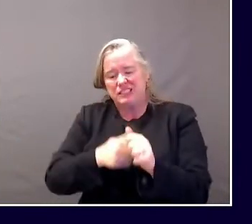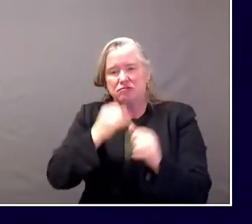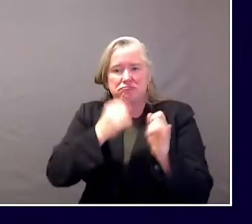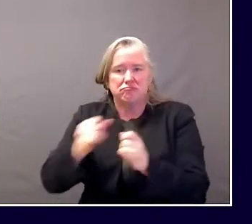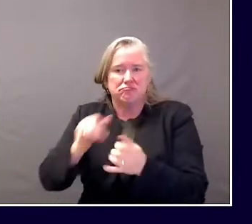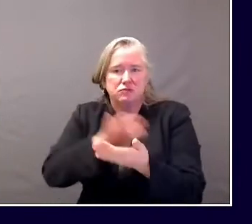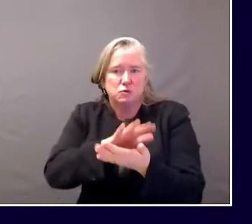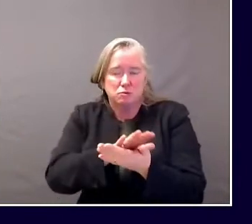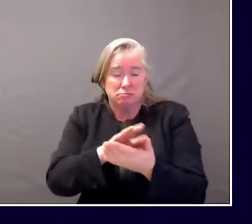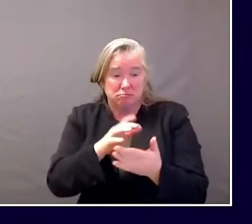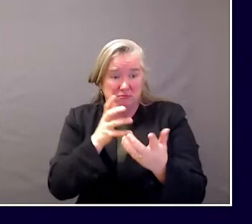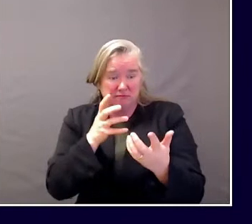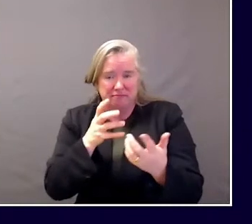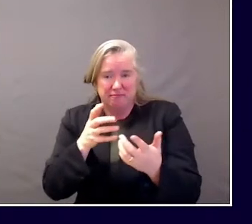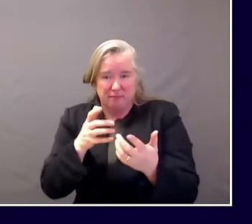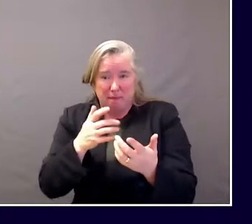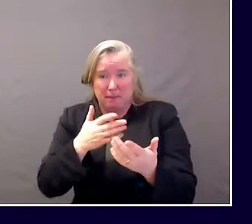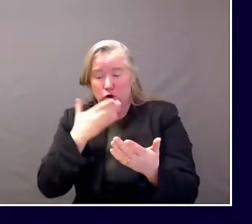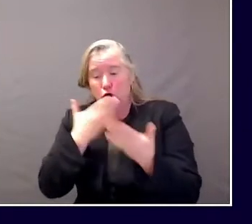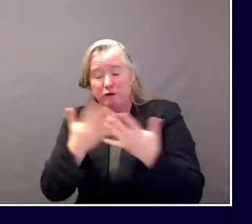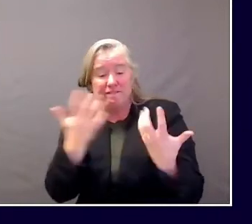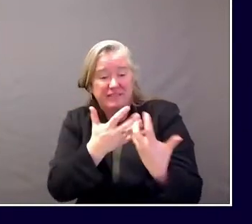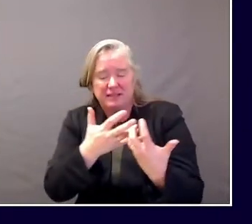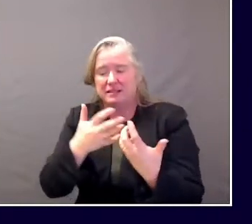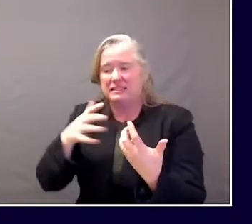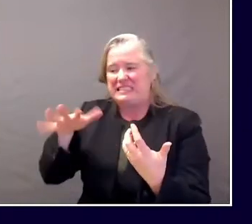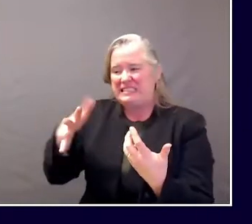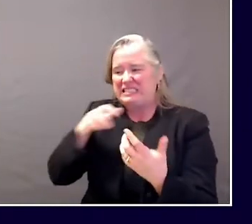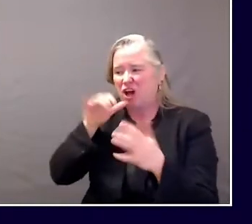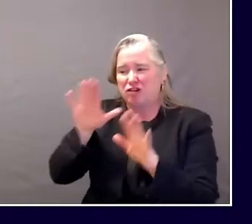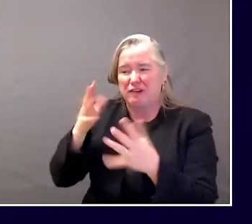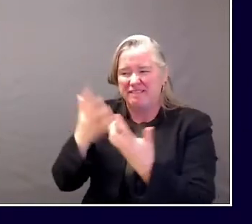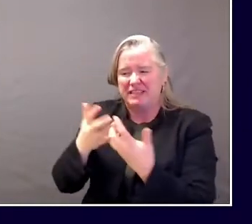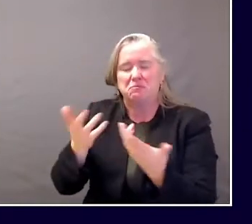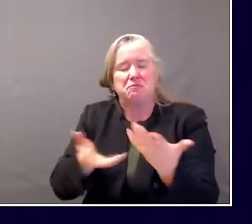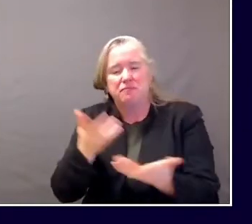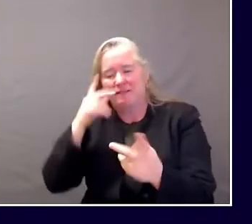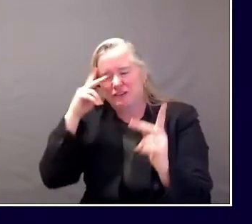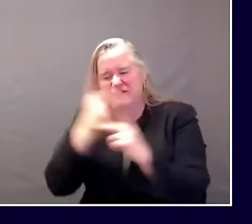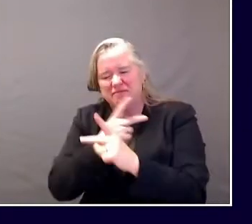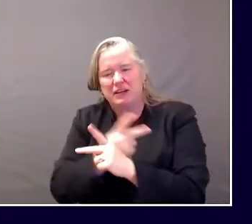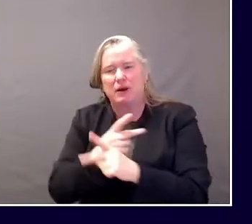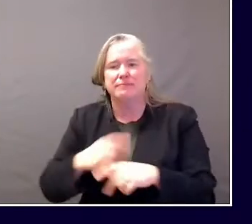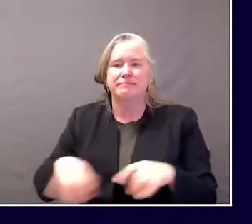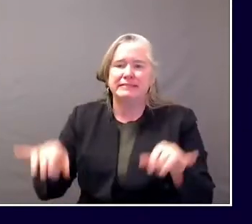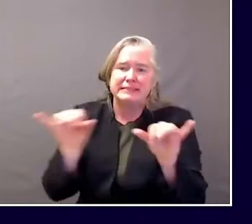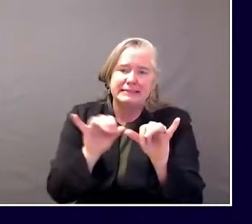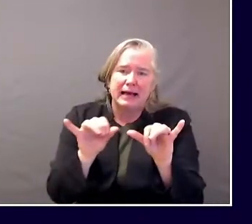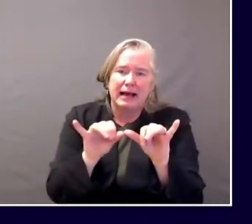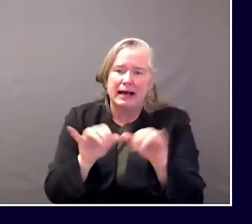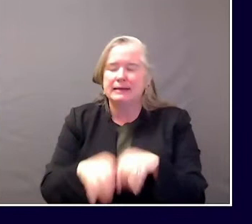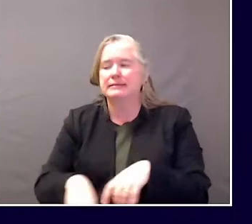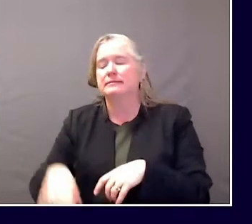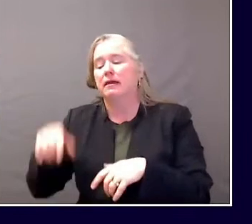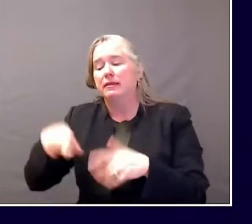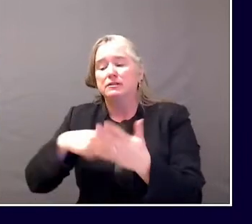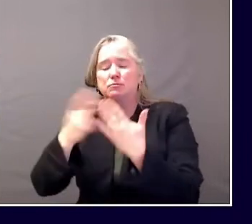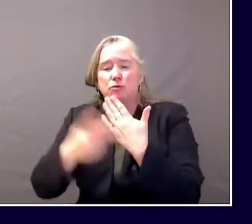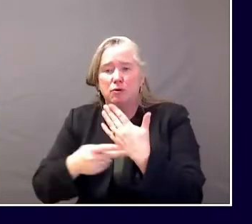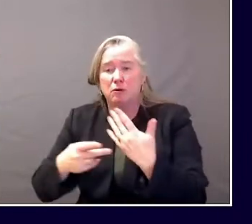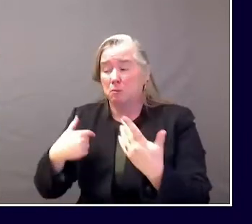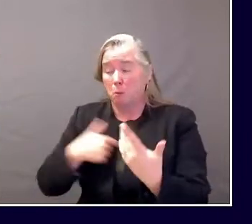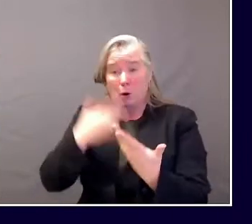of our planning process, but there are these limitations that we have to reckon with: size, the longevity of this program, so on and so